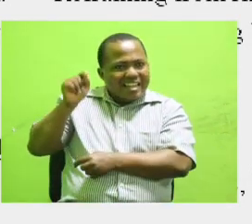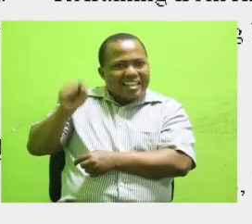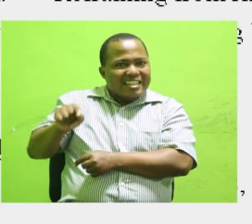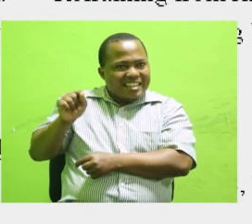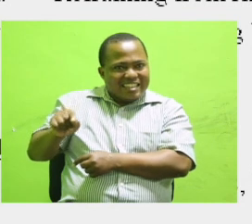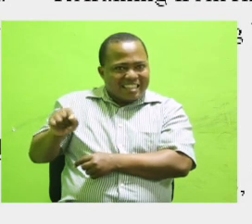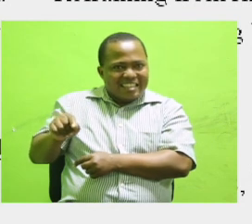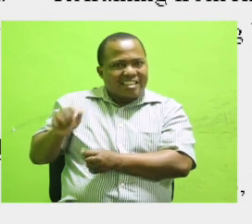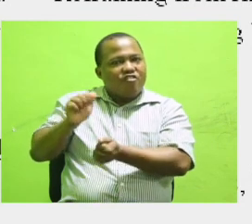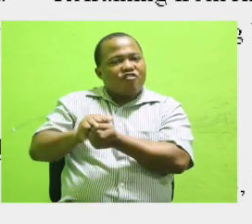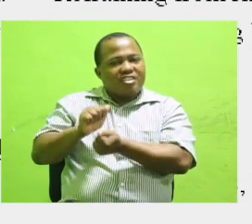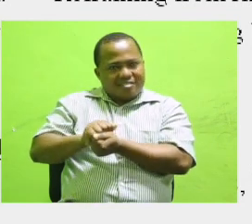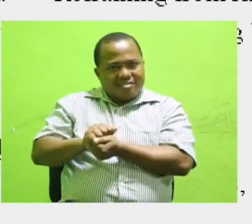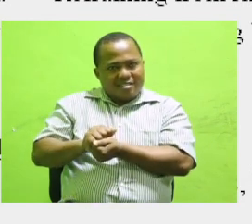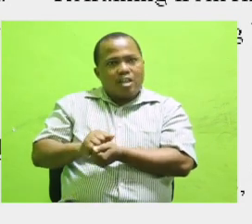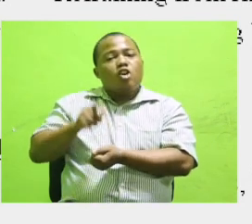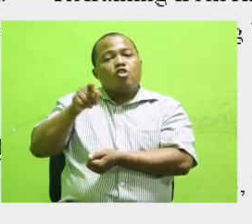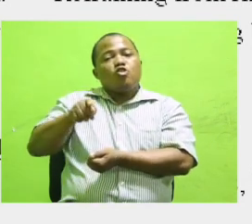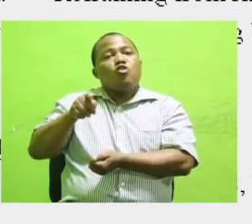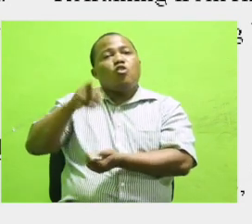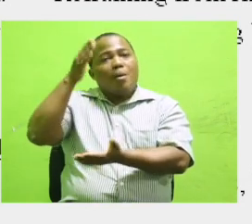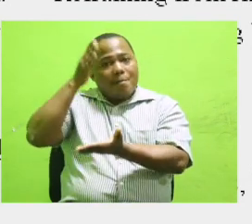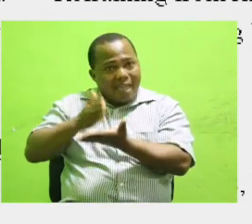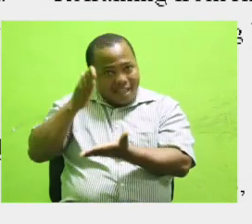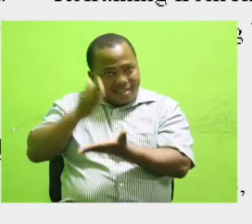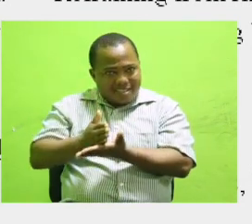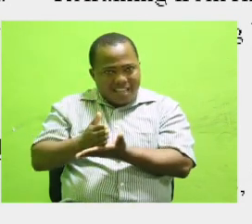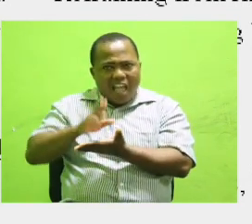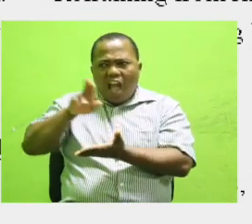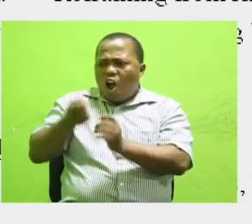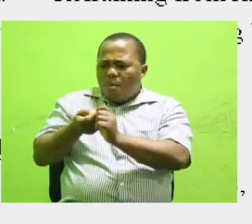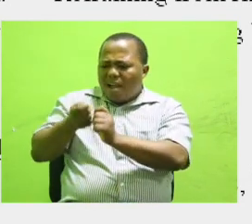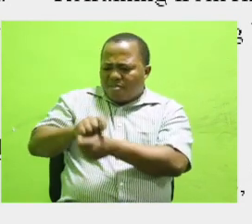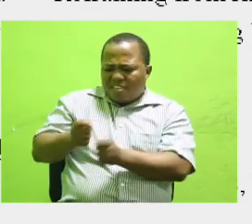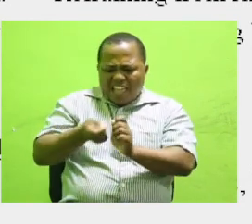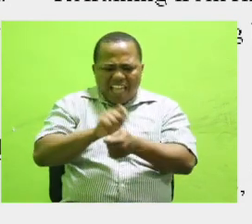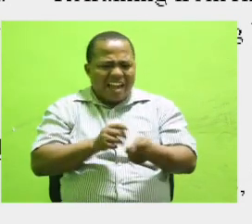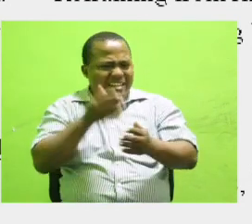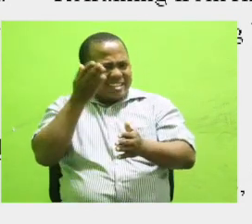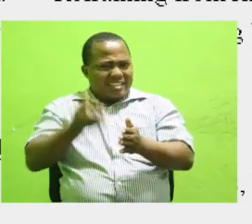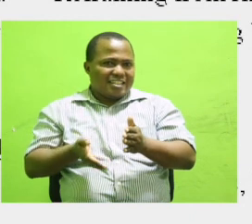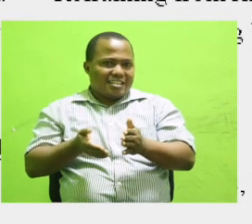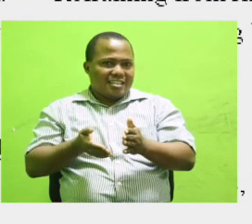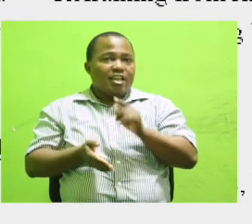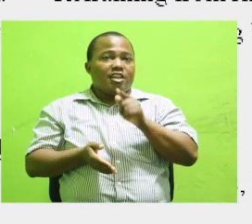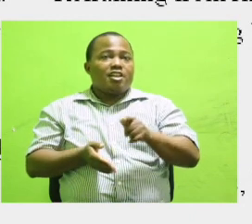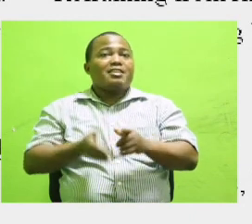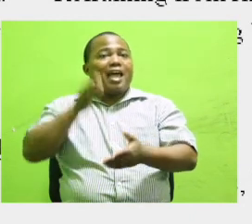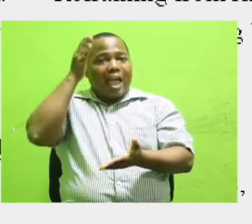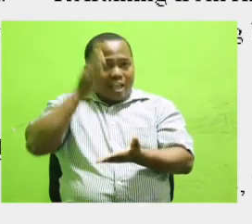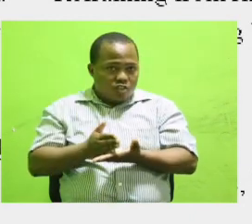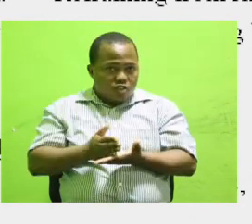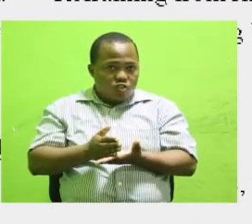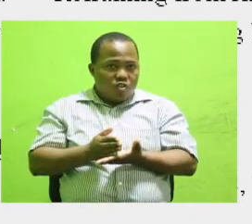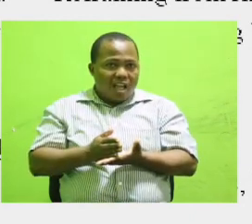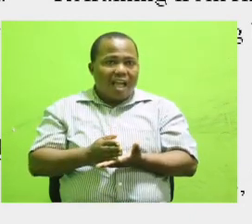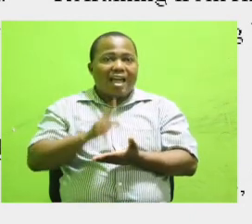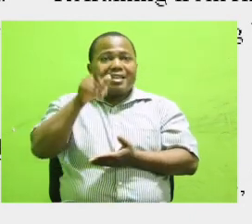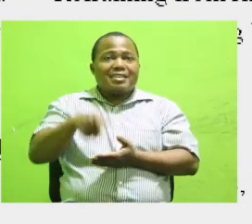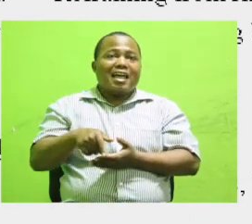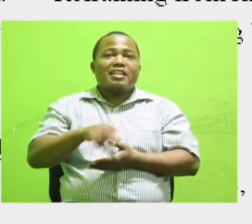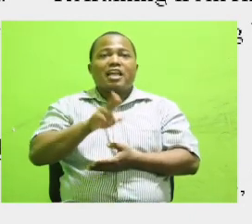be faithful. That is, stay with one partner only. If he does not have a partner,